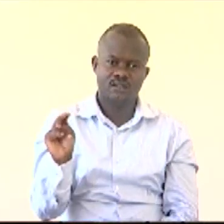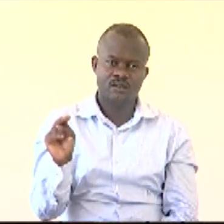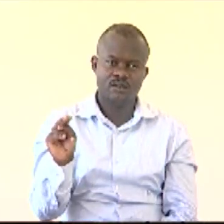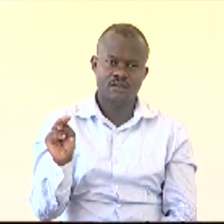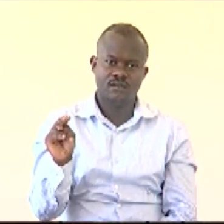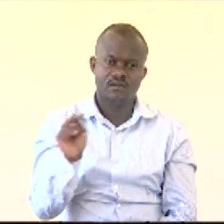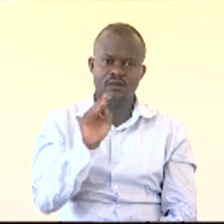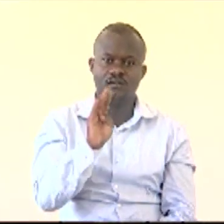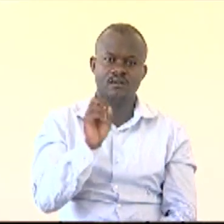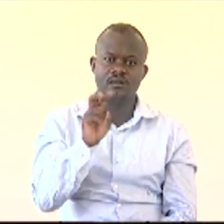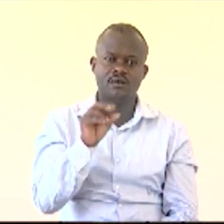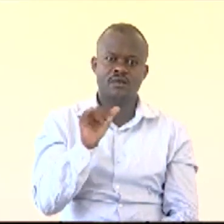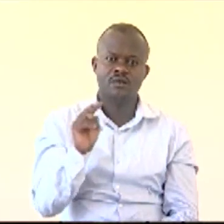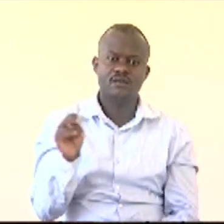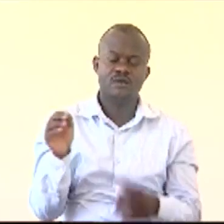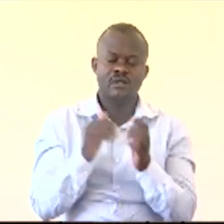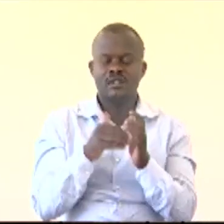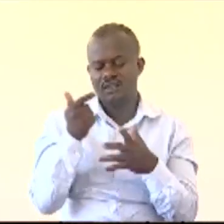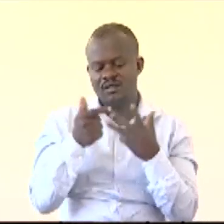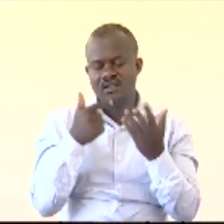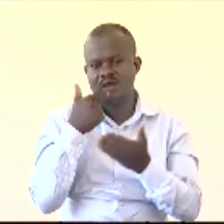Talk about bovine hormones, and even these